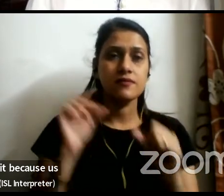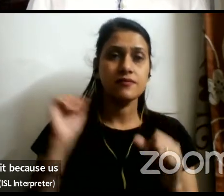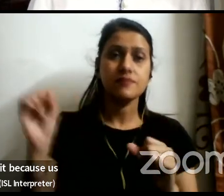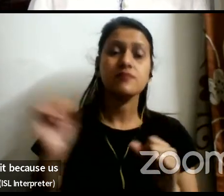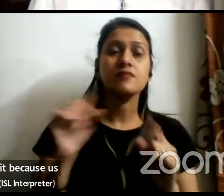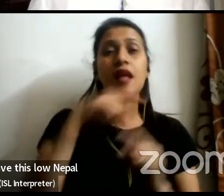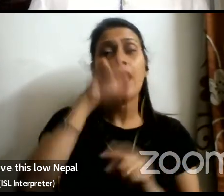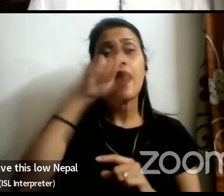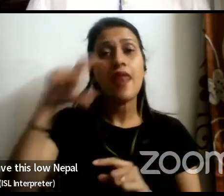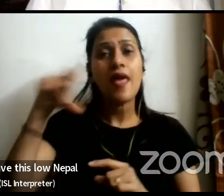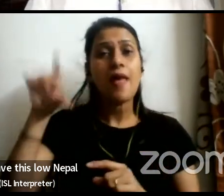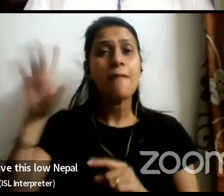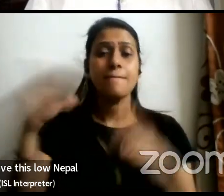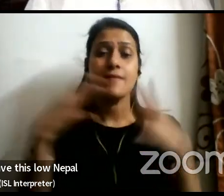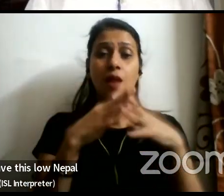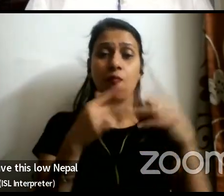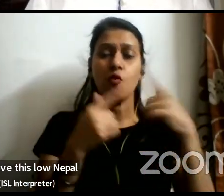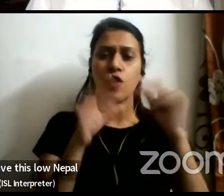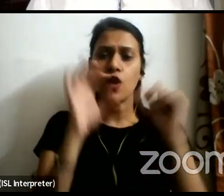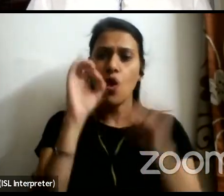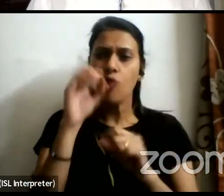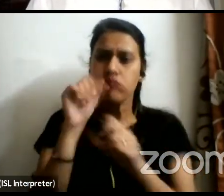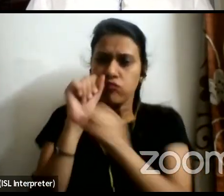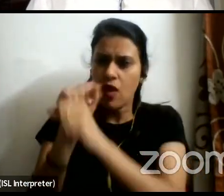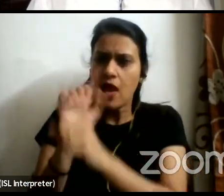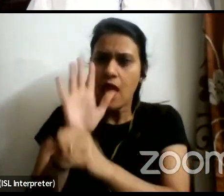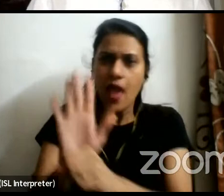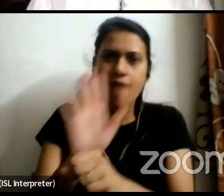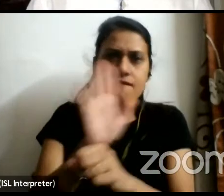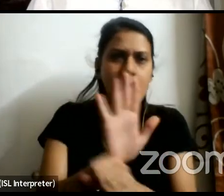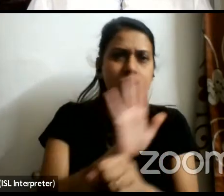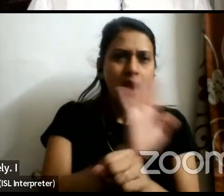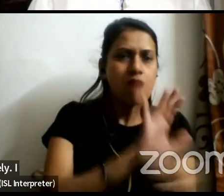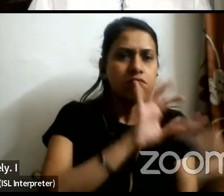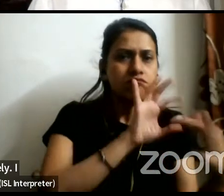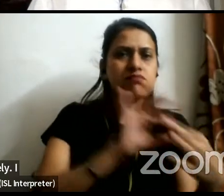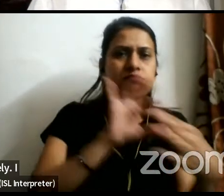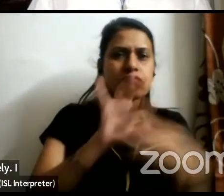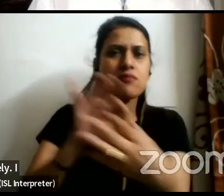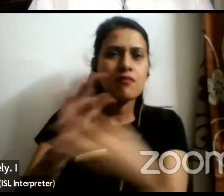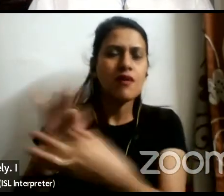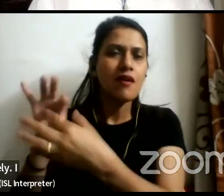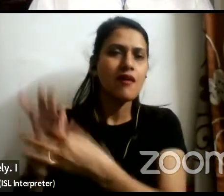the WTO was working very closely. I mean, I was very struck by the fact that